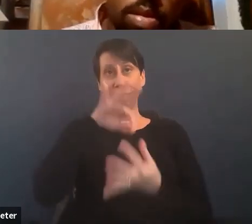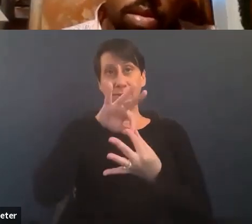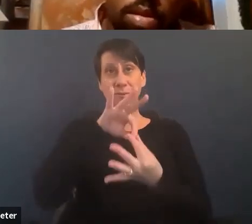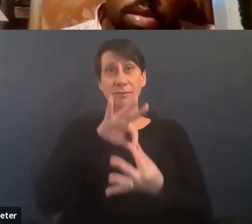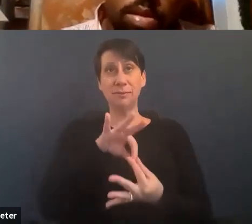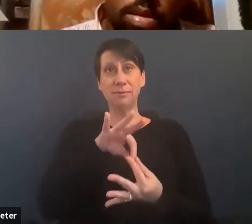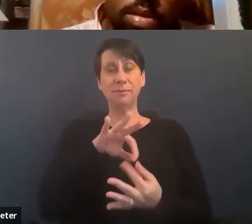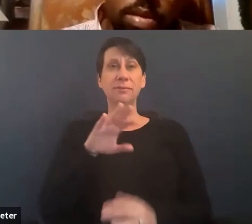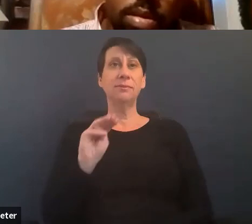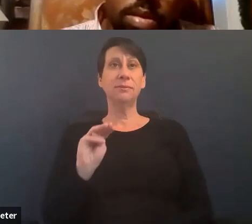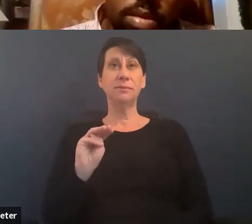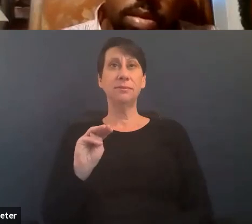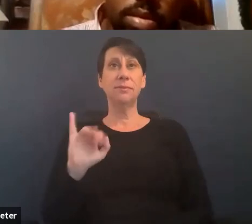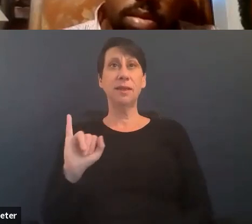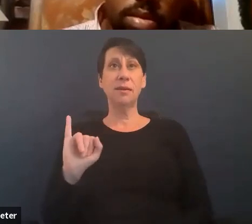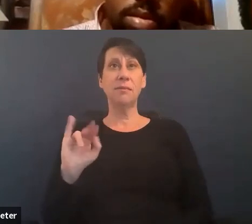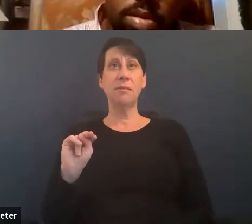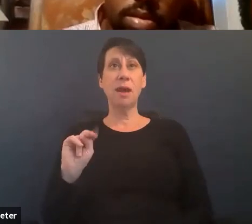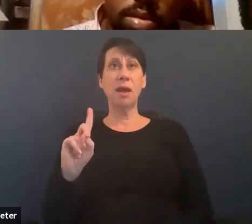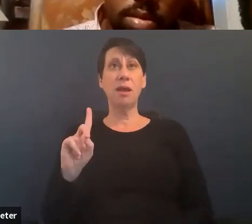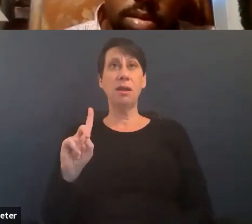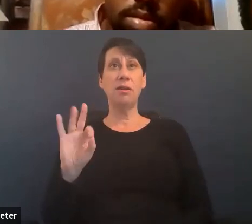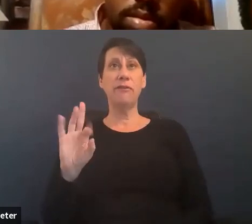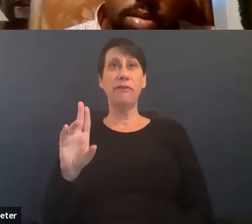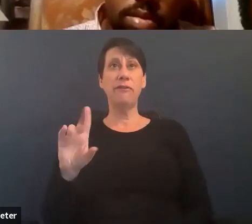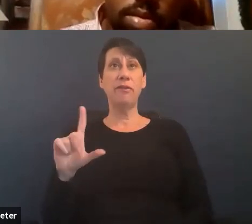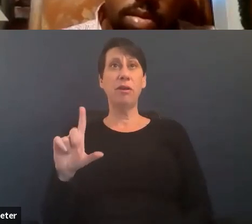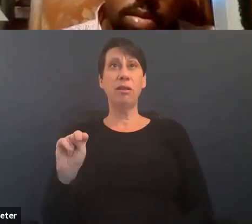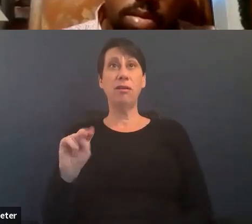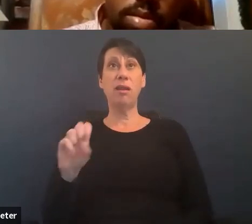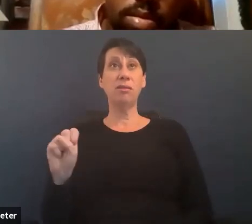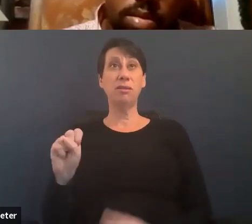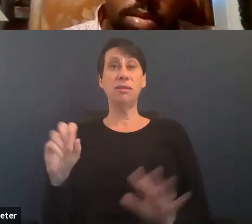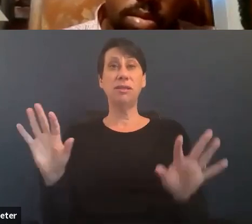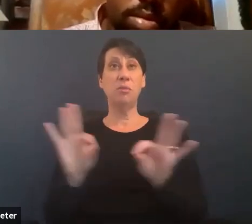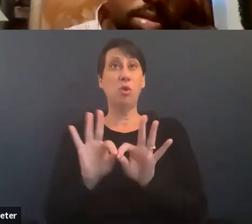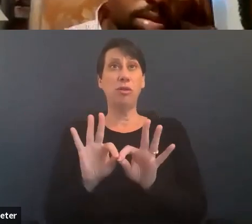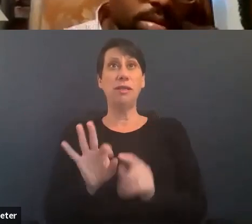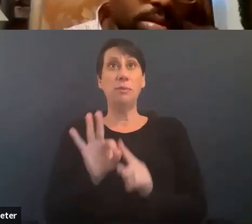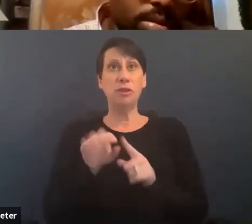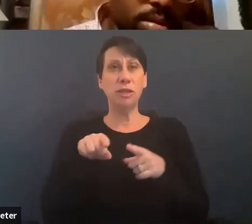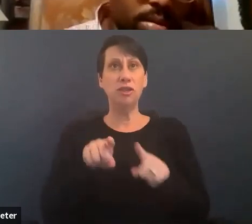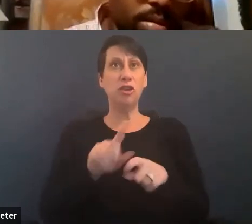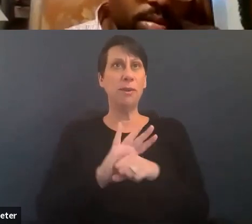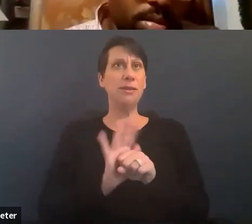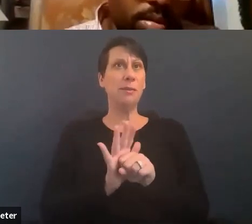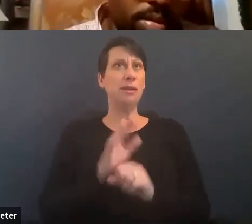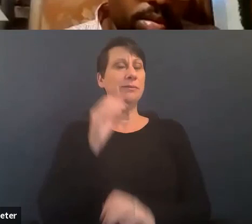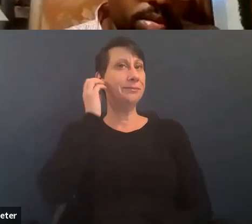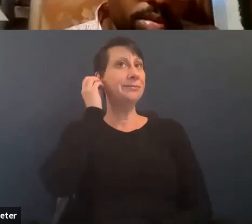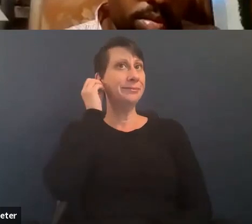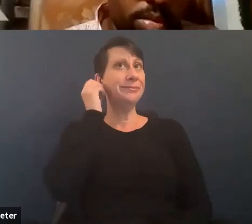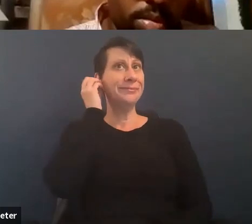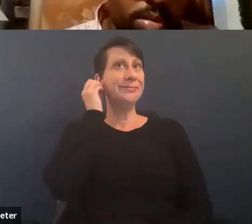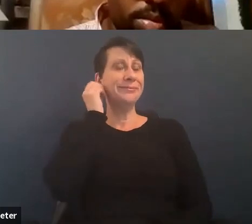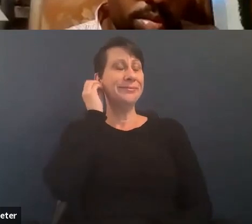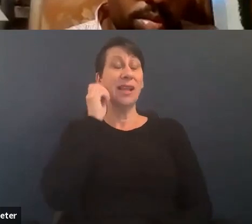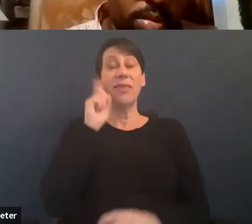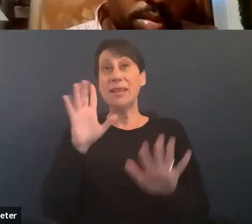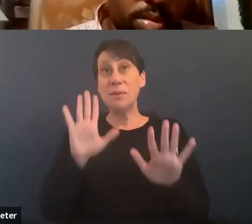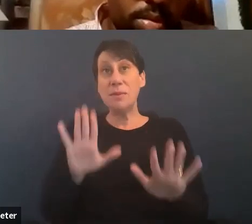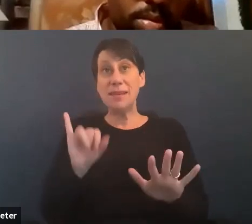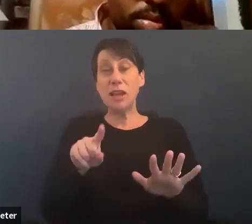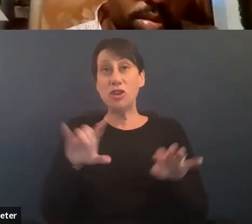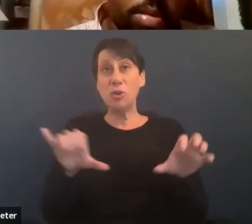part, just period, someone's life, but especially now. And that's really good. I think it's amazing that you're doing it with